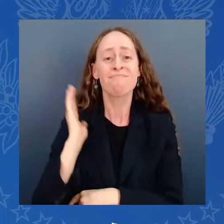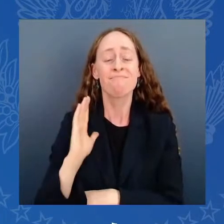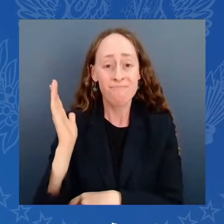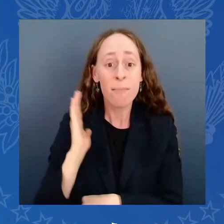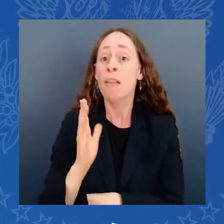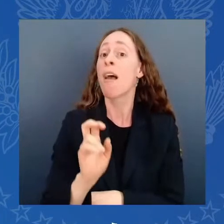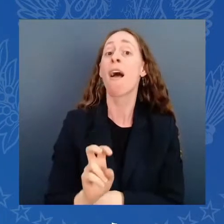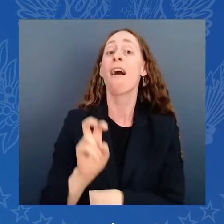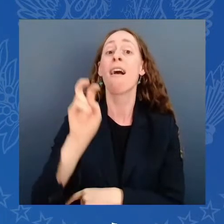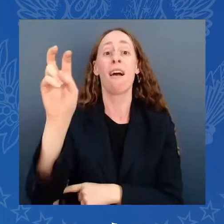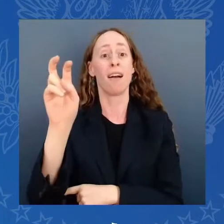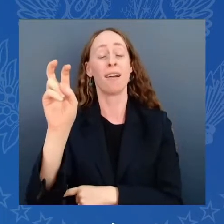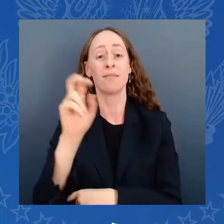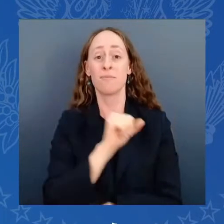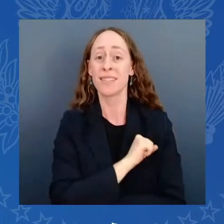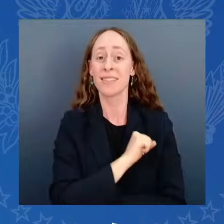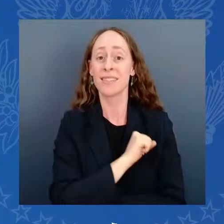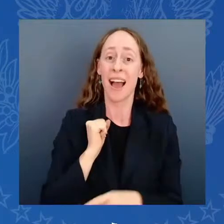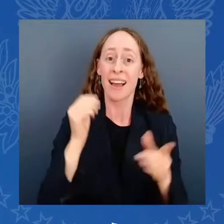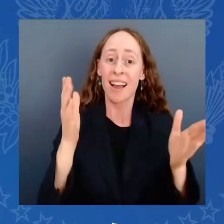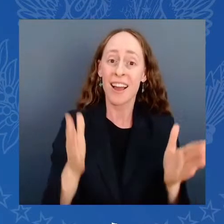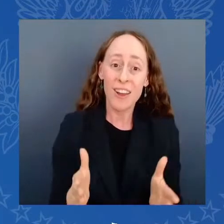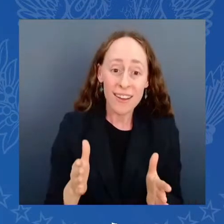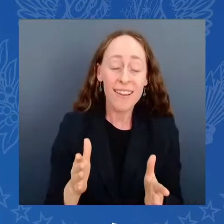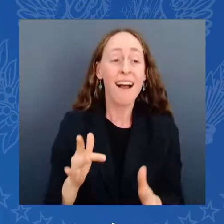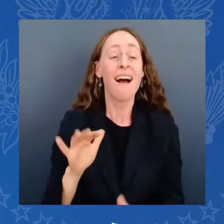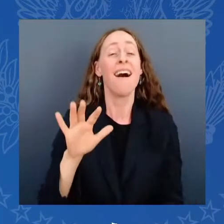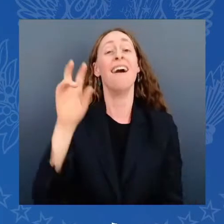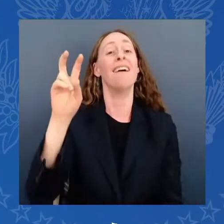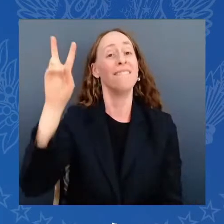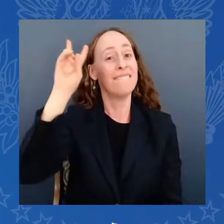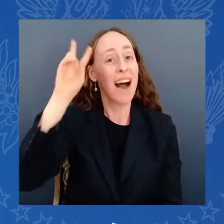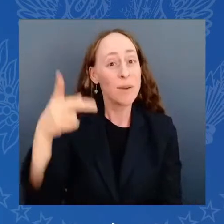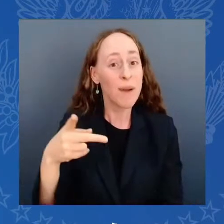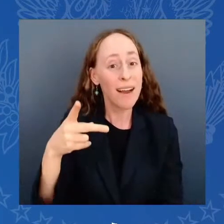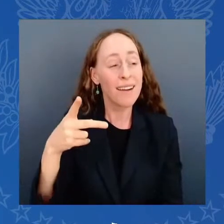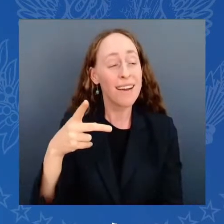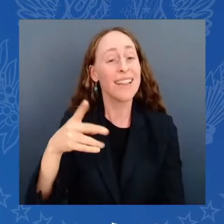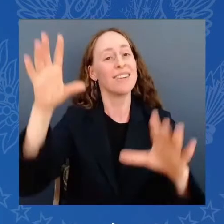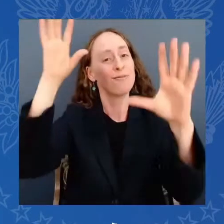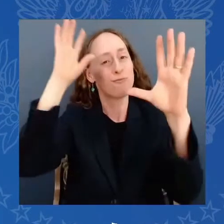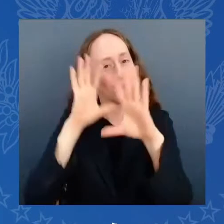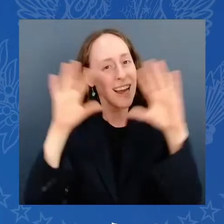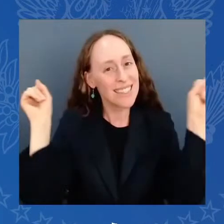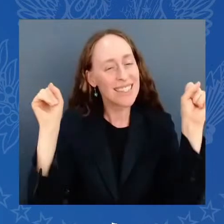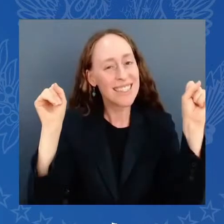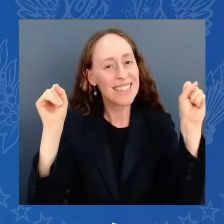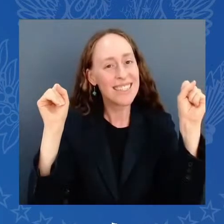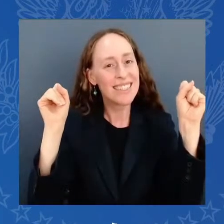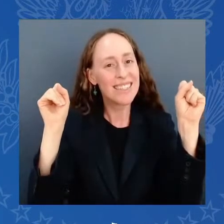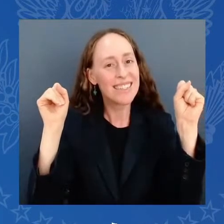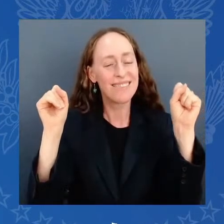vice president and president, his philosophy was simple. In a great society,